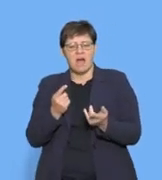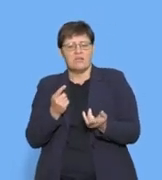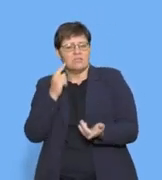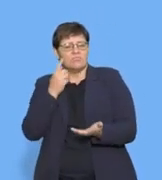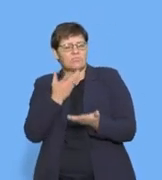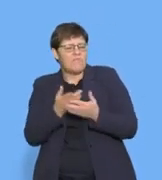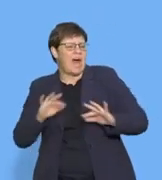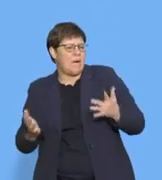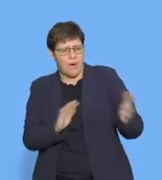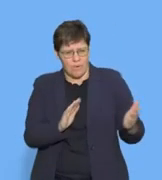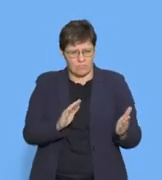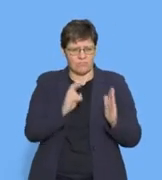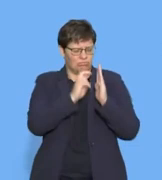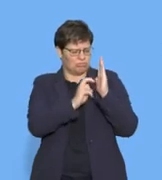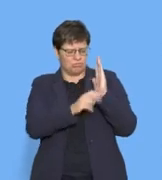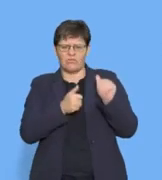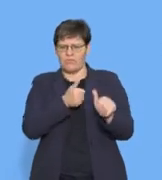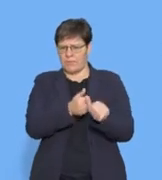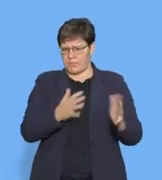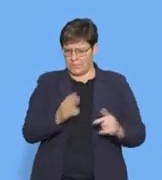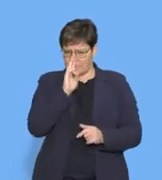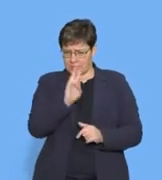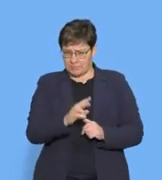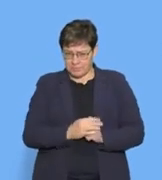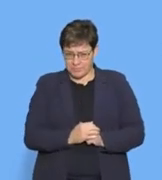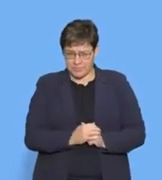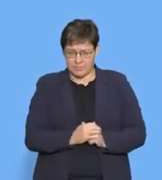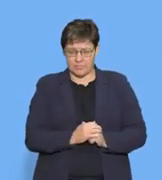and applications of the three rules. Let's begin.